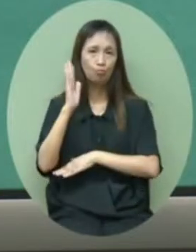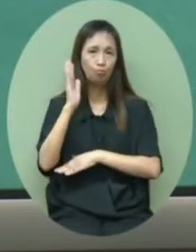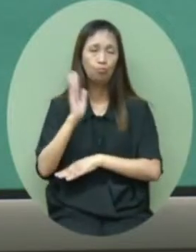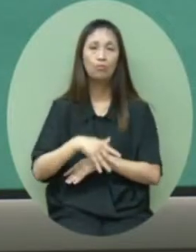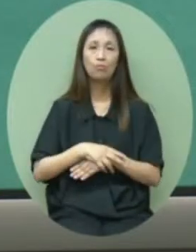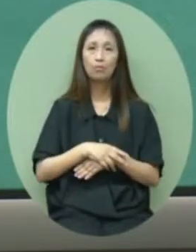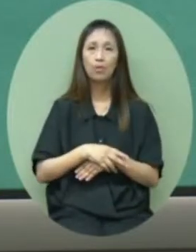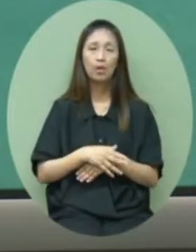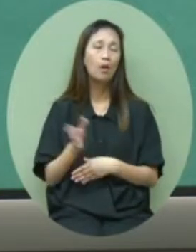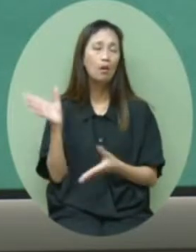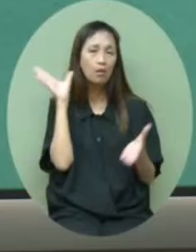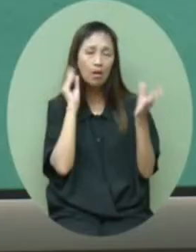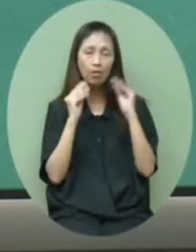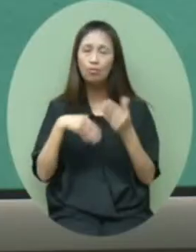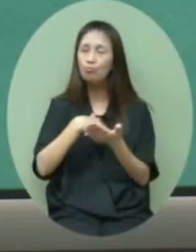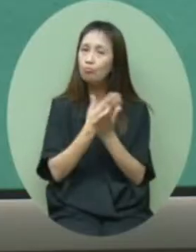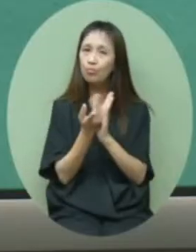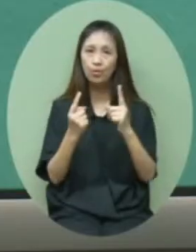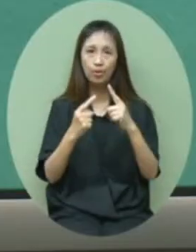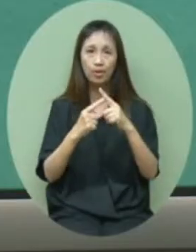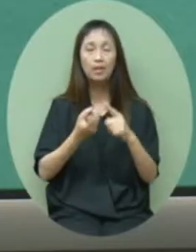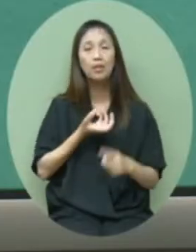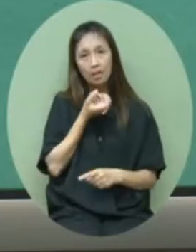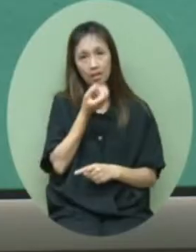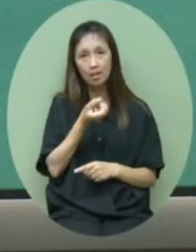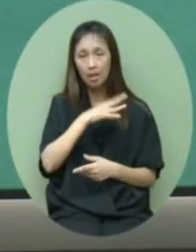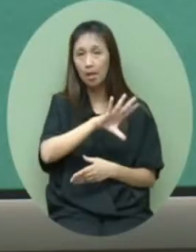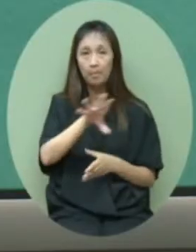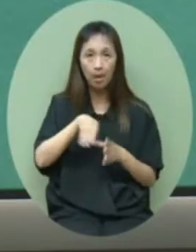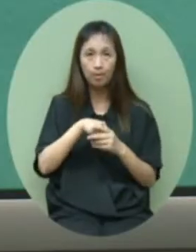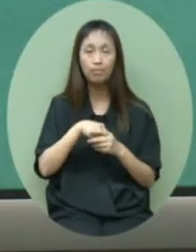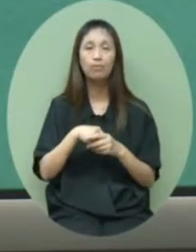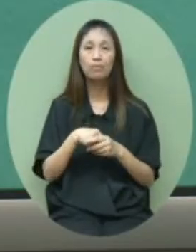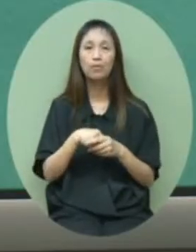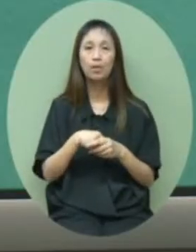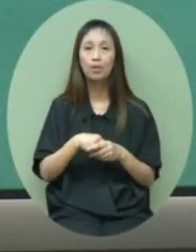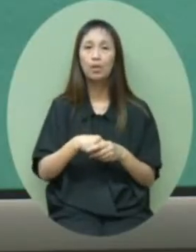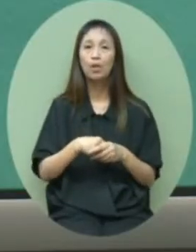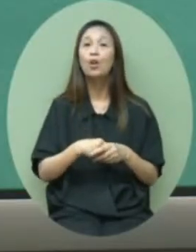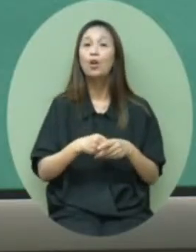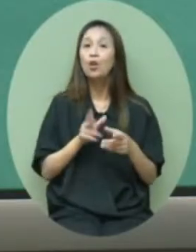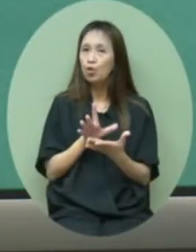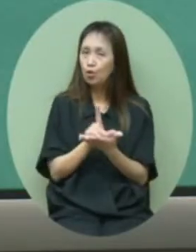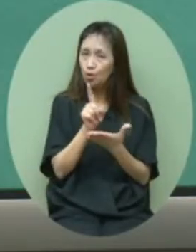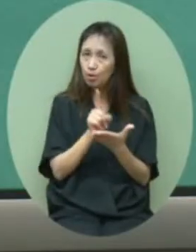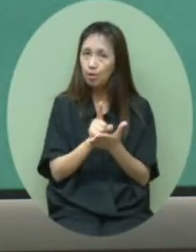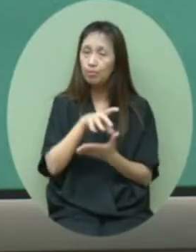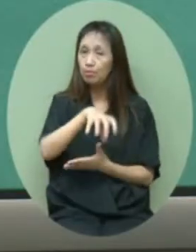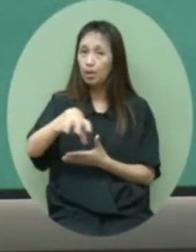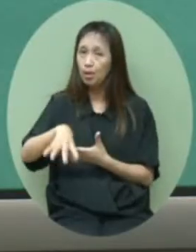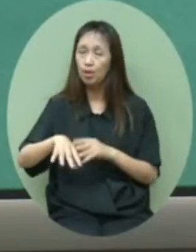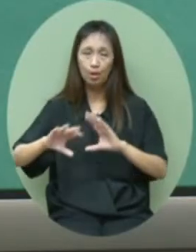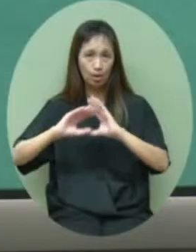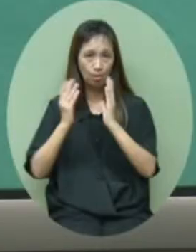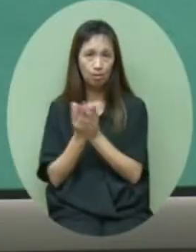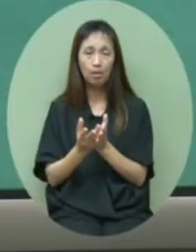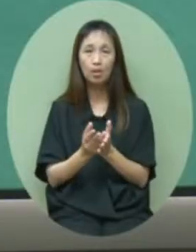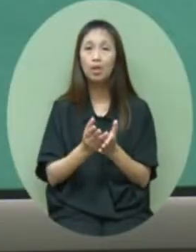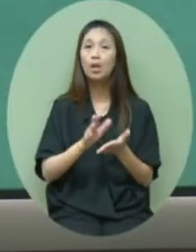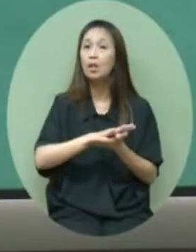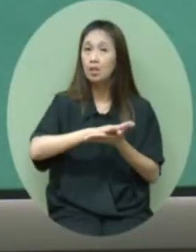online and physical public consultation sessions. There will also be the 2 district consultation sessions. I will